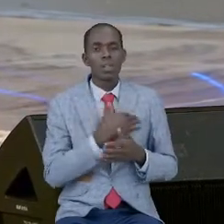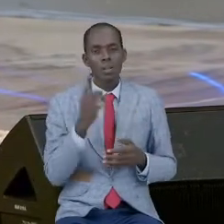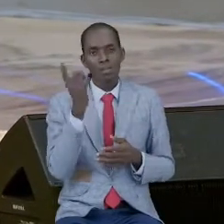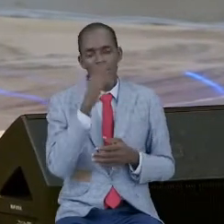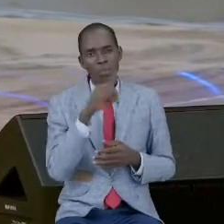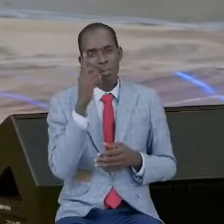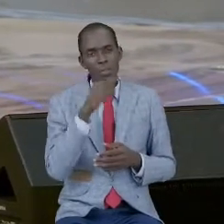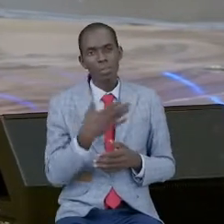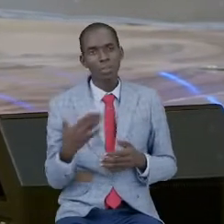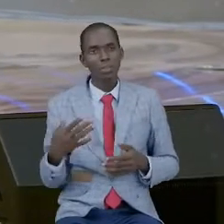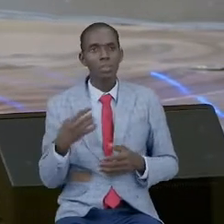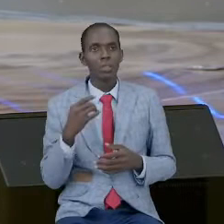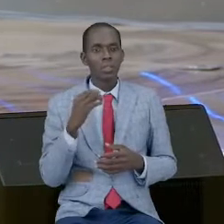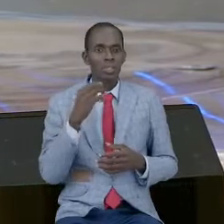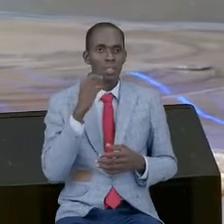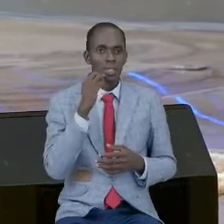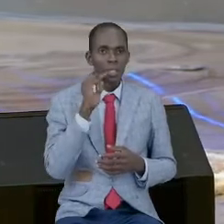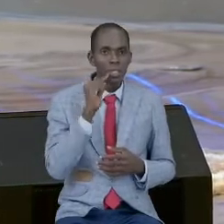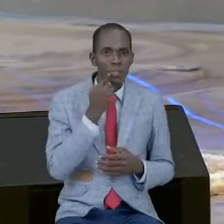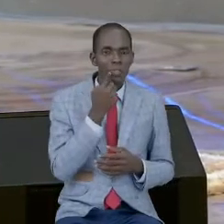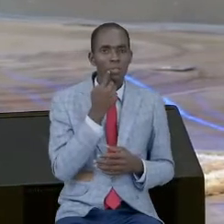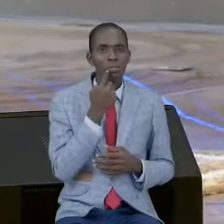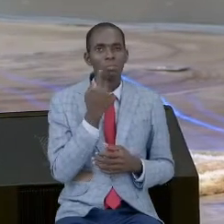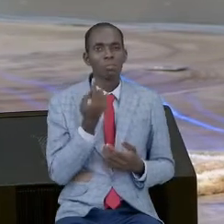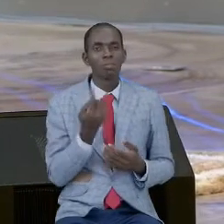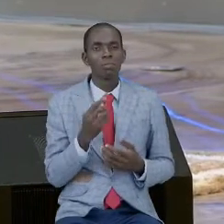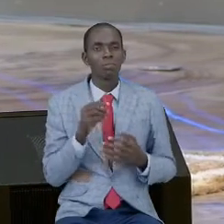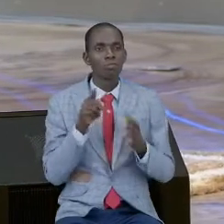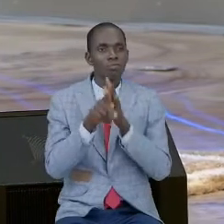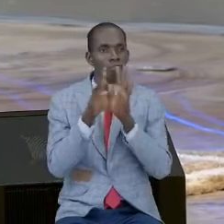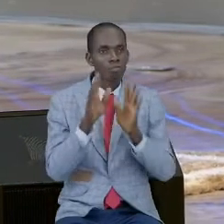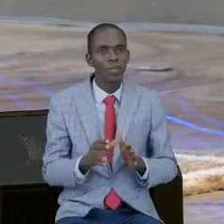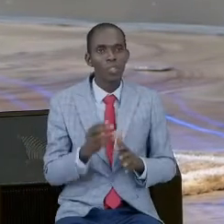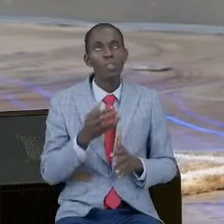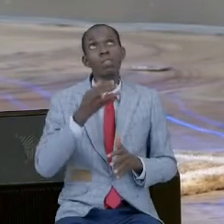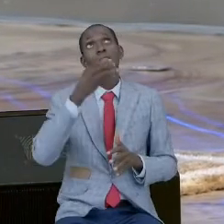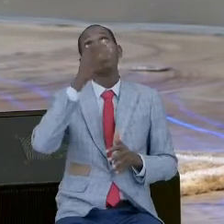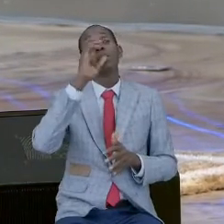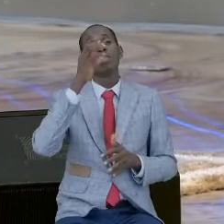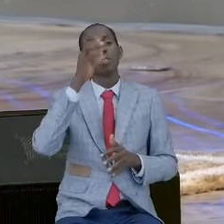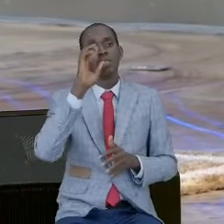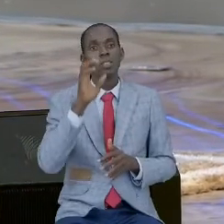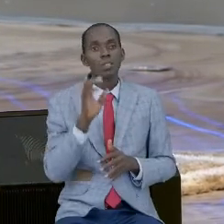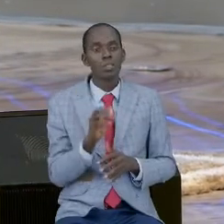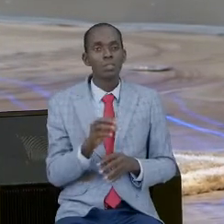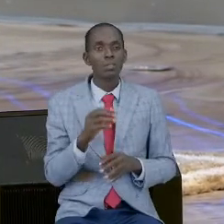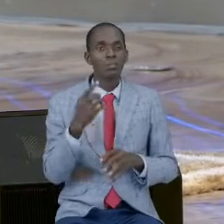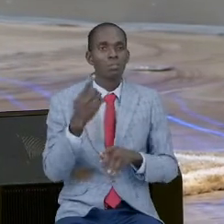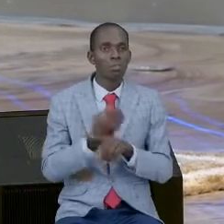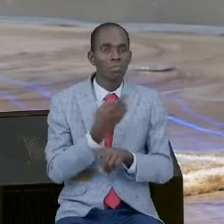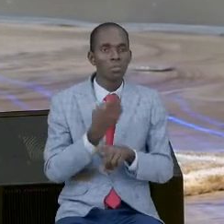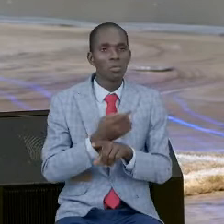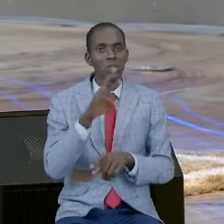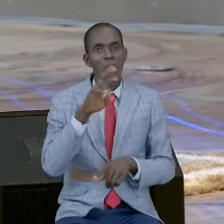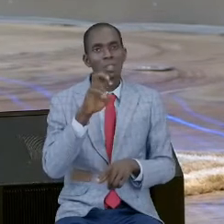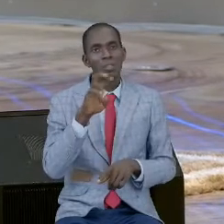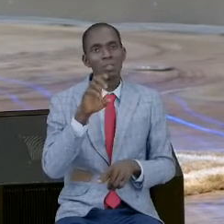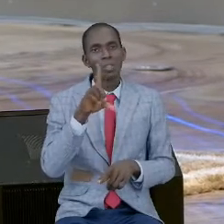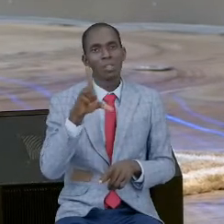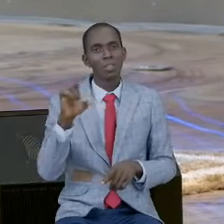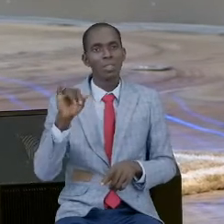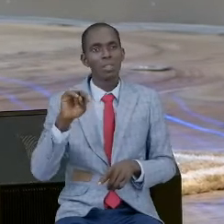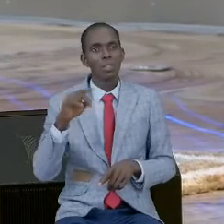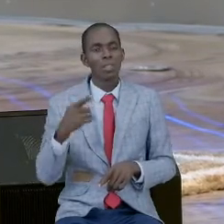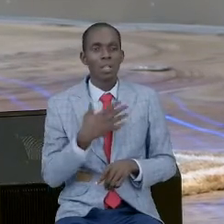envies, murders, drunkenness, revelings, and such like, of